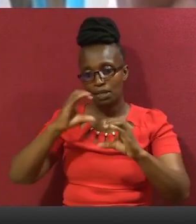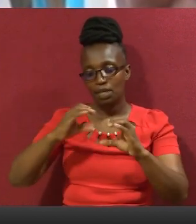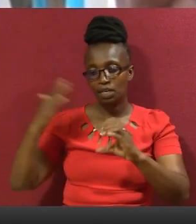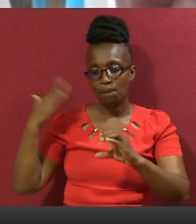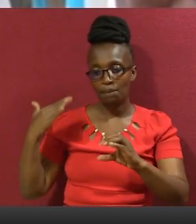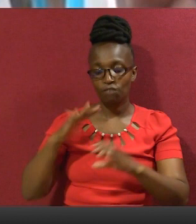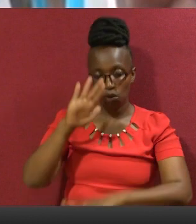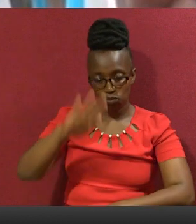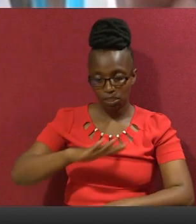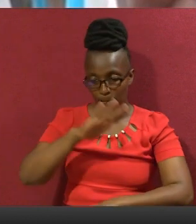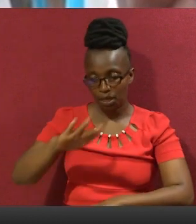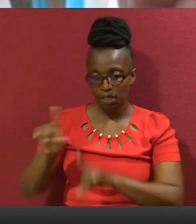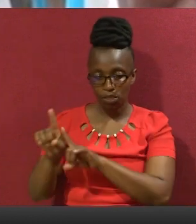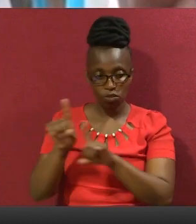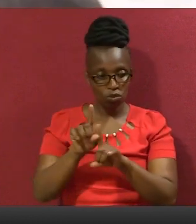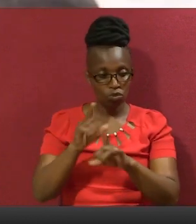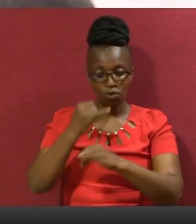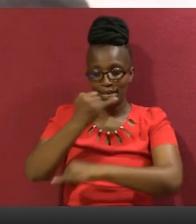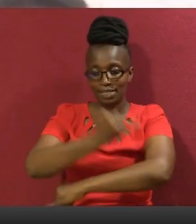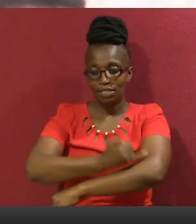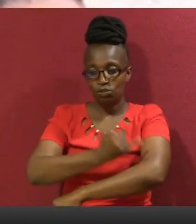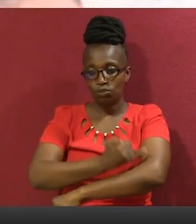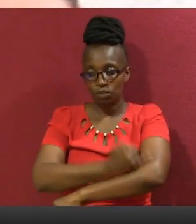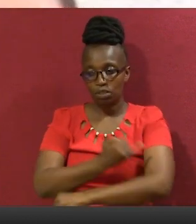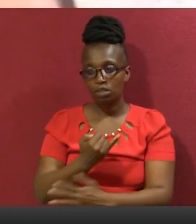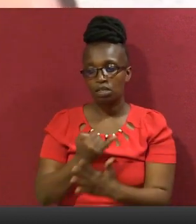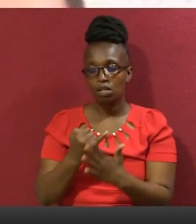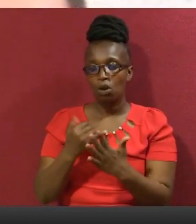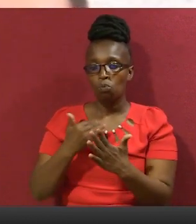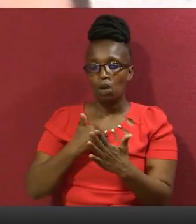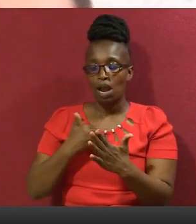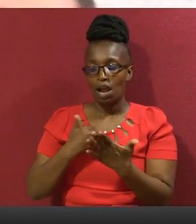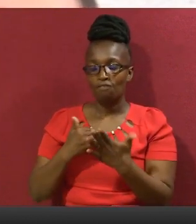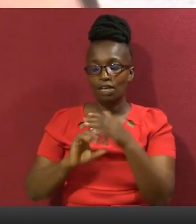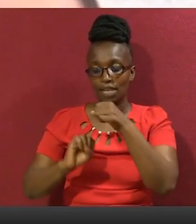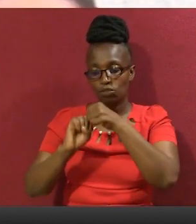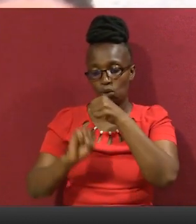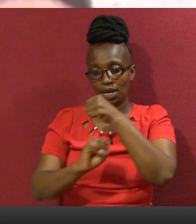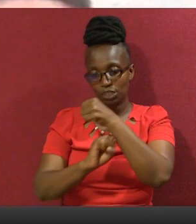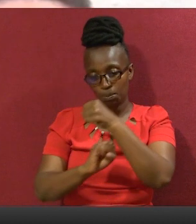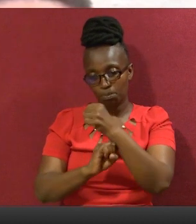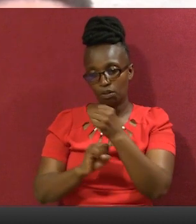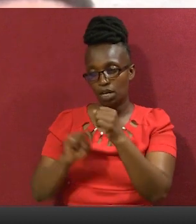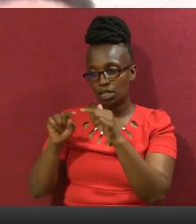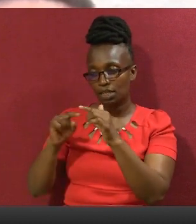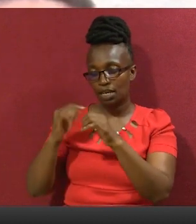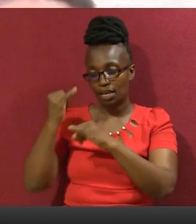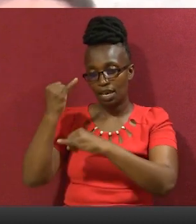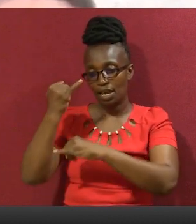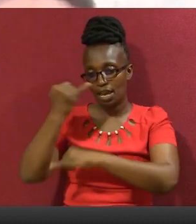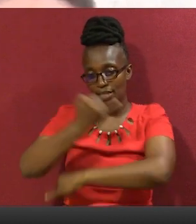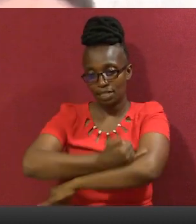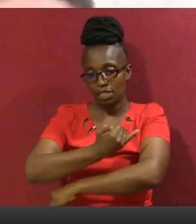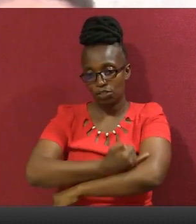the parliament and also to the institutions. Delay in the release of the scholarships amount to the institution and also a delay in